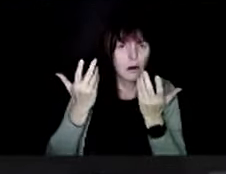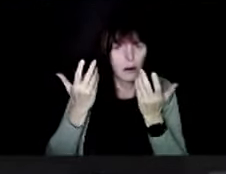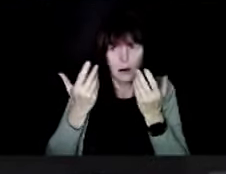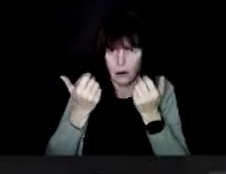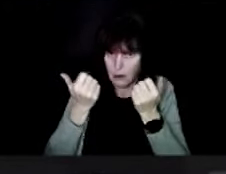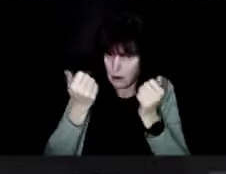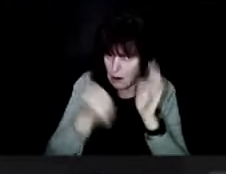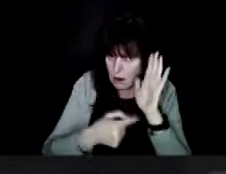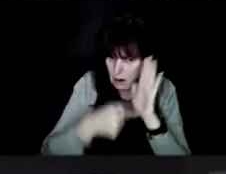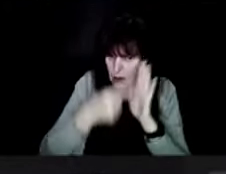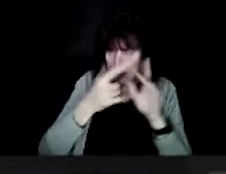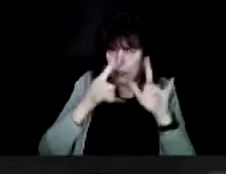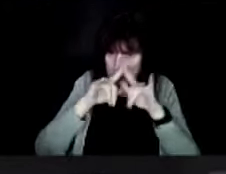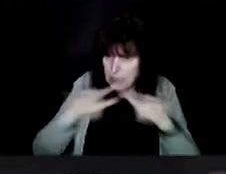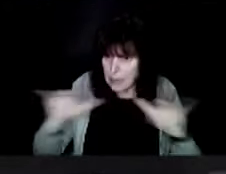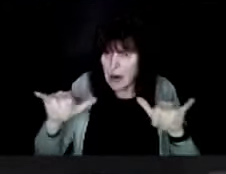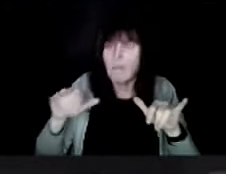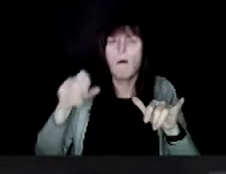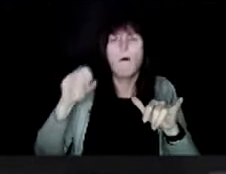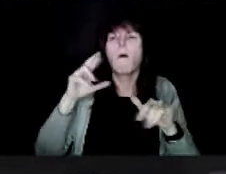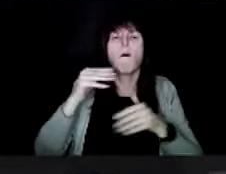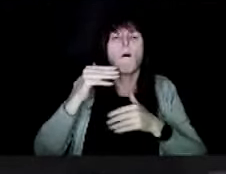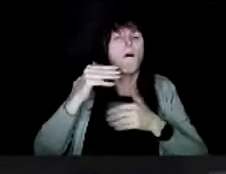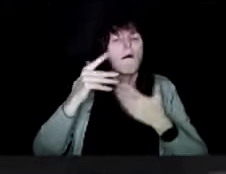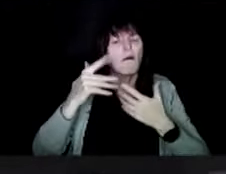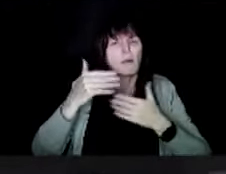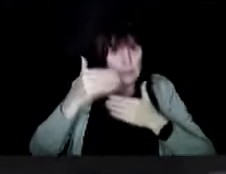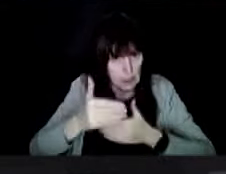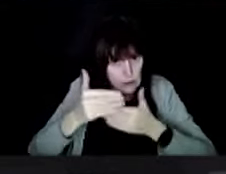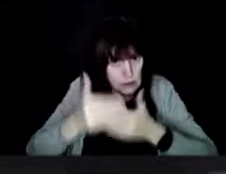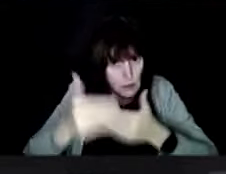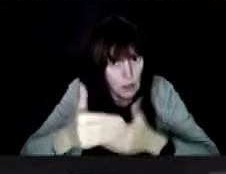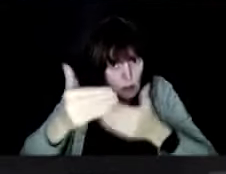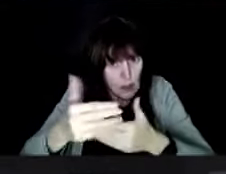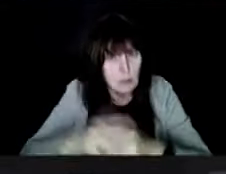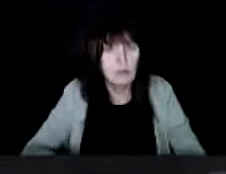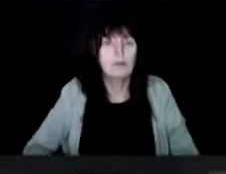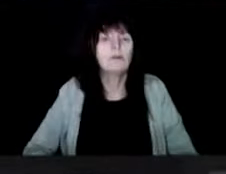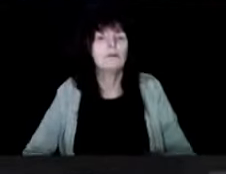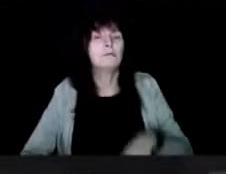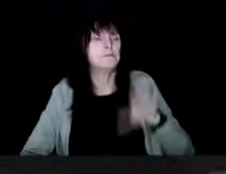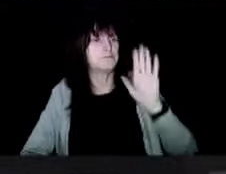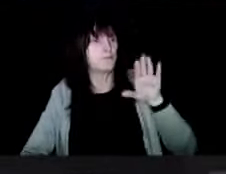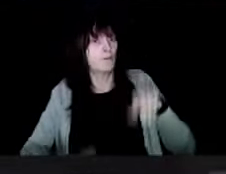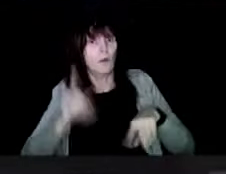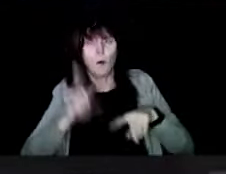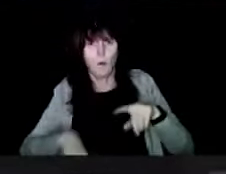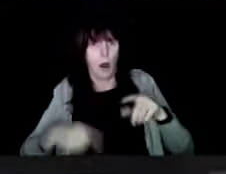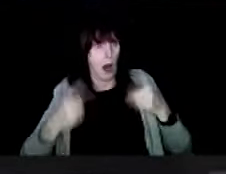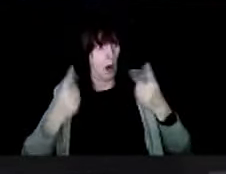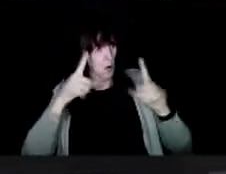What's worked well for Ontario is our slow and cautious approach. A sudden reopening, I'd be very worried about